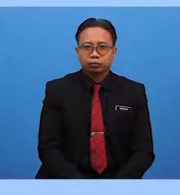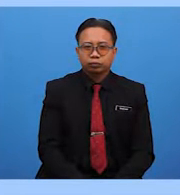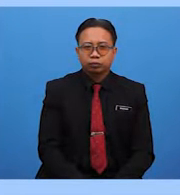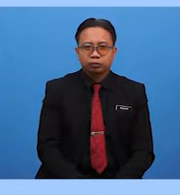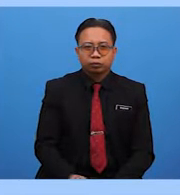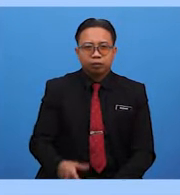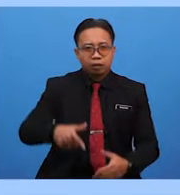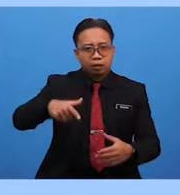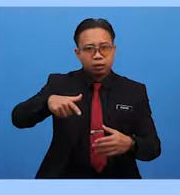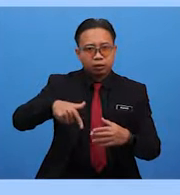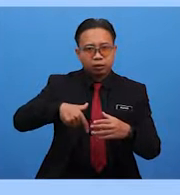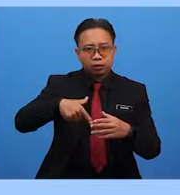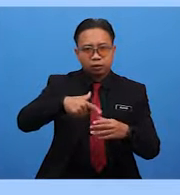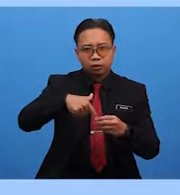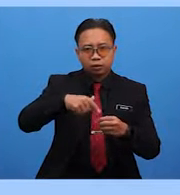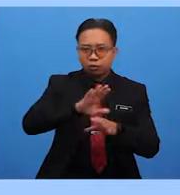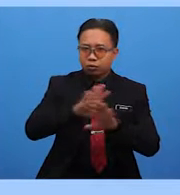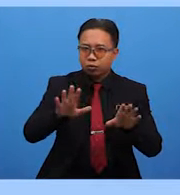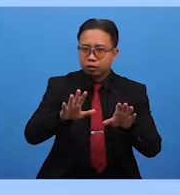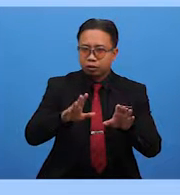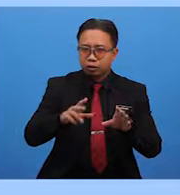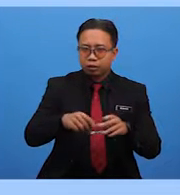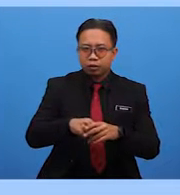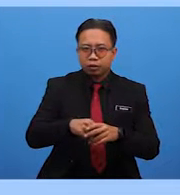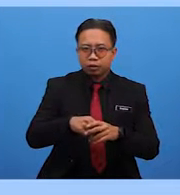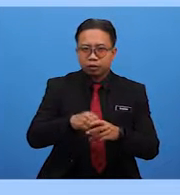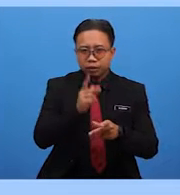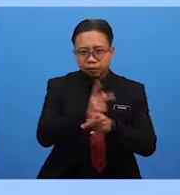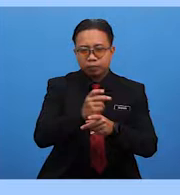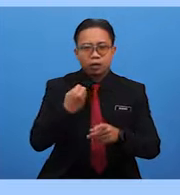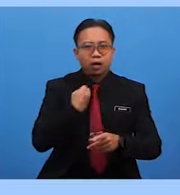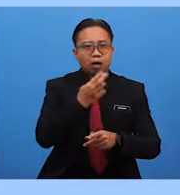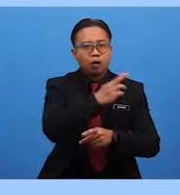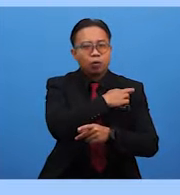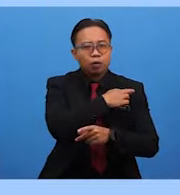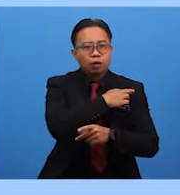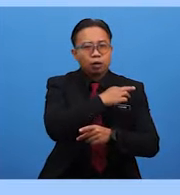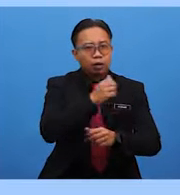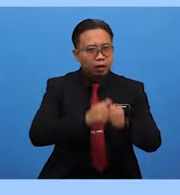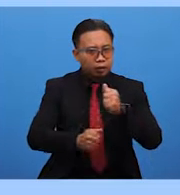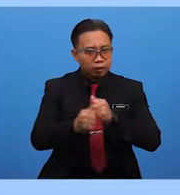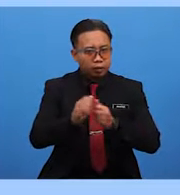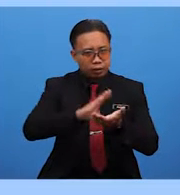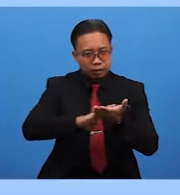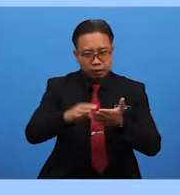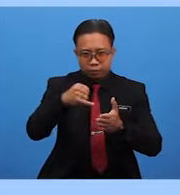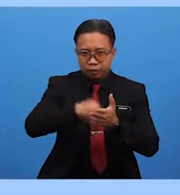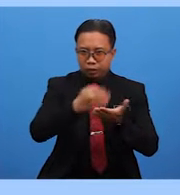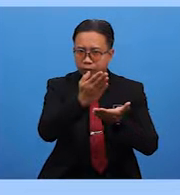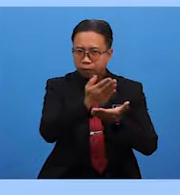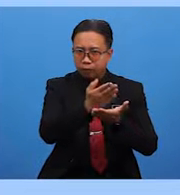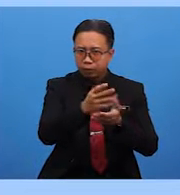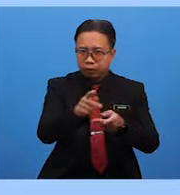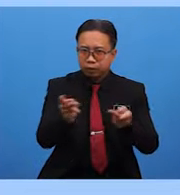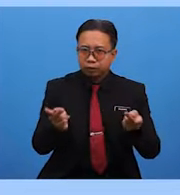Litter should not we to keep our environment clean in parks. We should